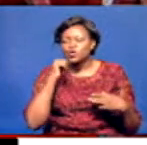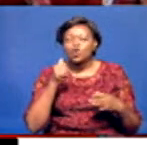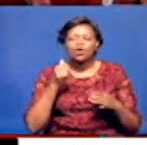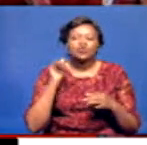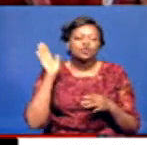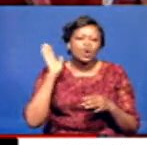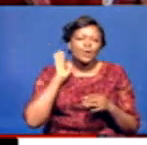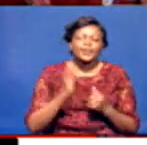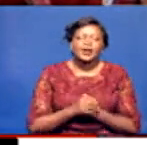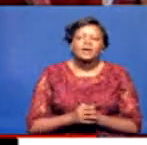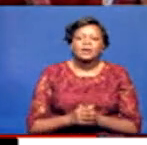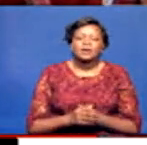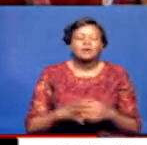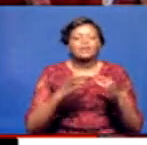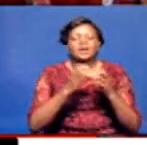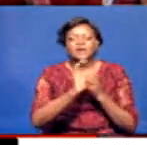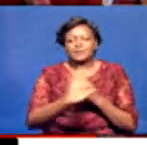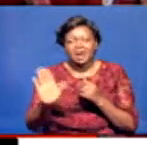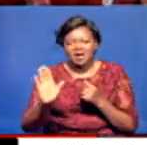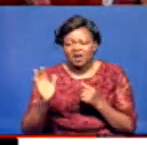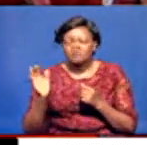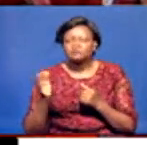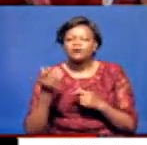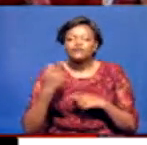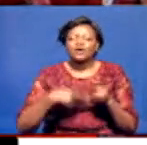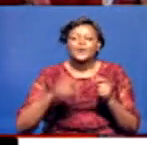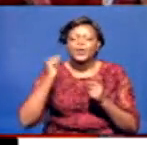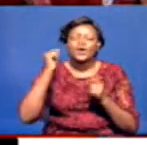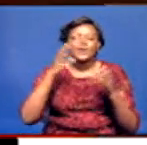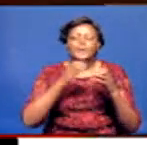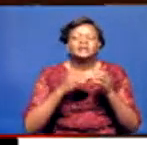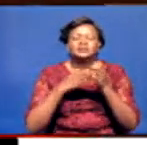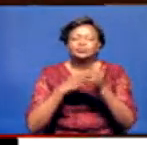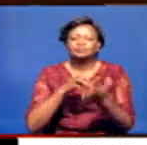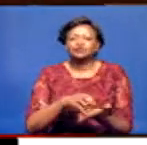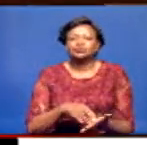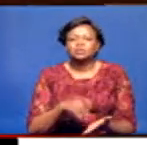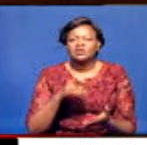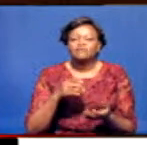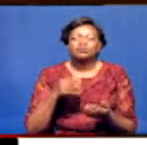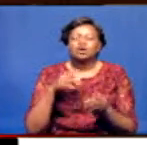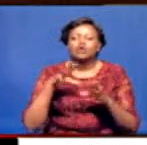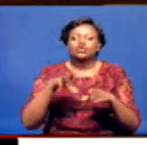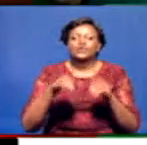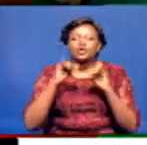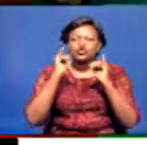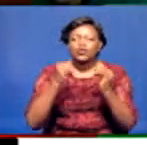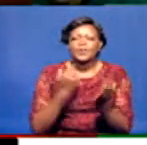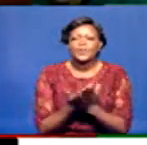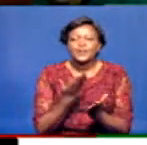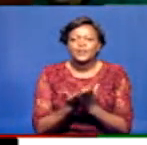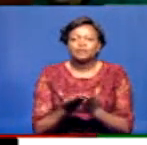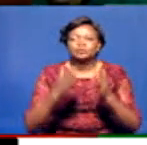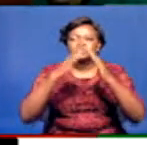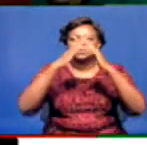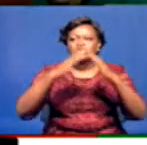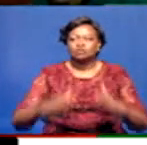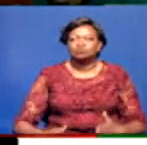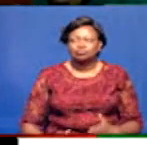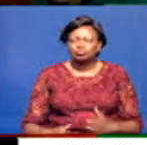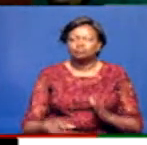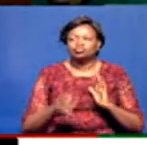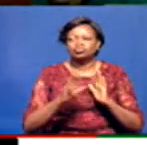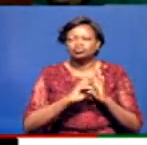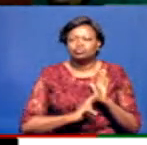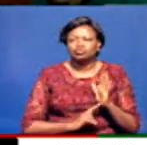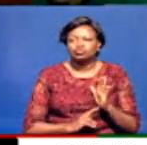the parliamentary leadership positions, MPs have adopted a new proposal in the House standing orders. As many as that opinion say